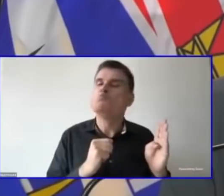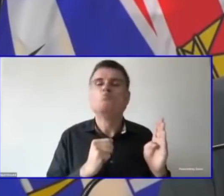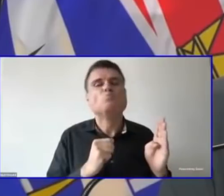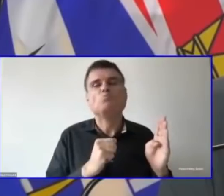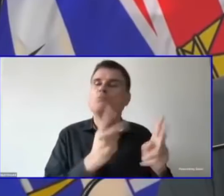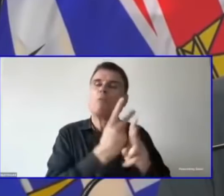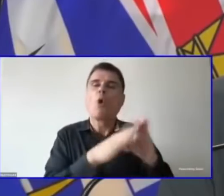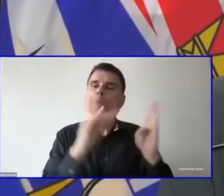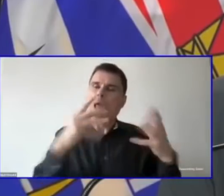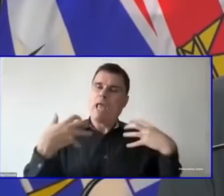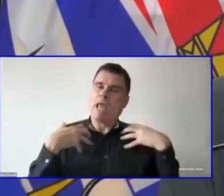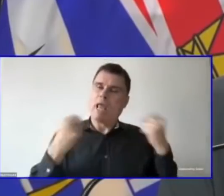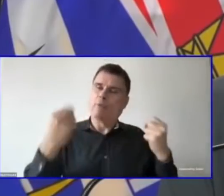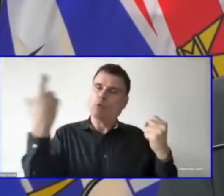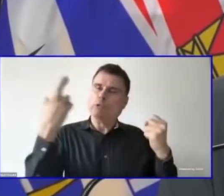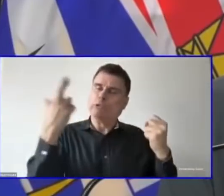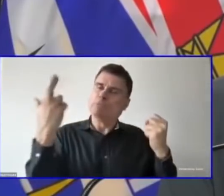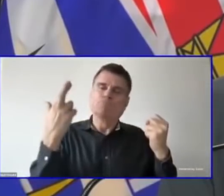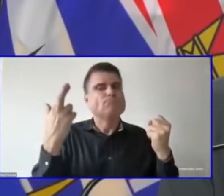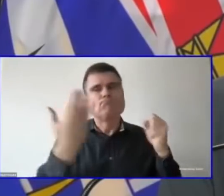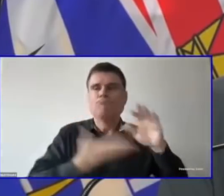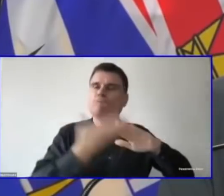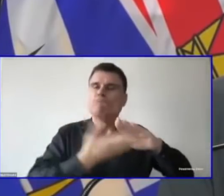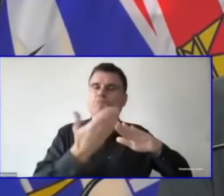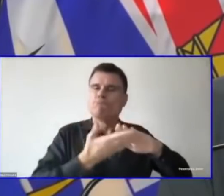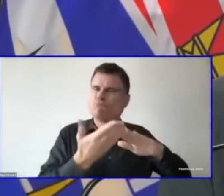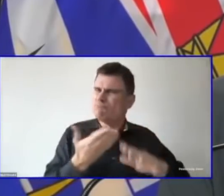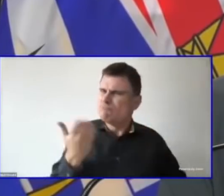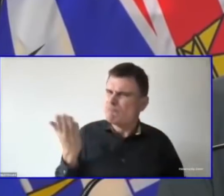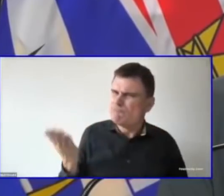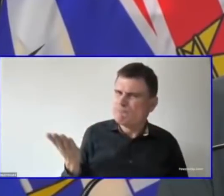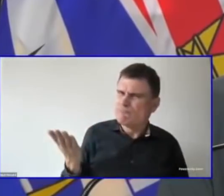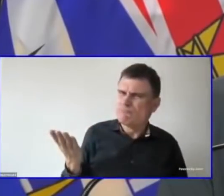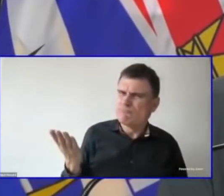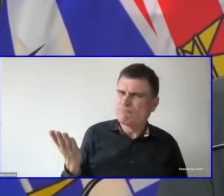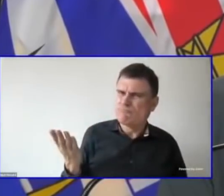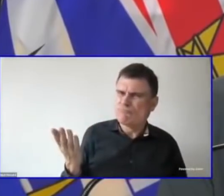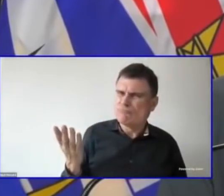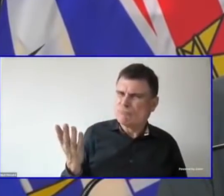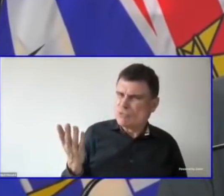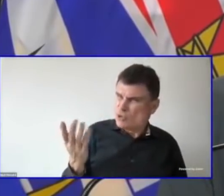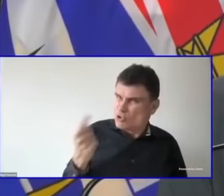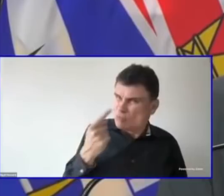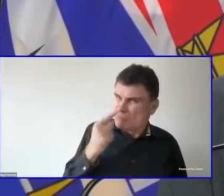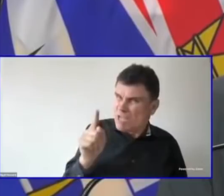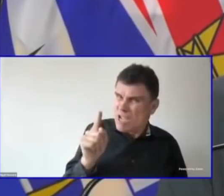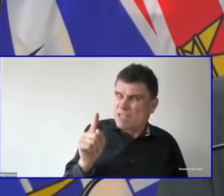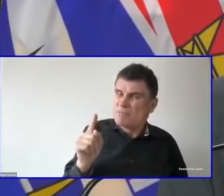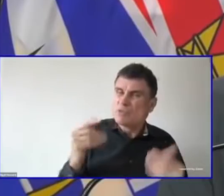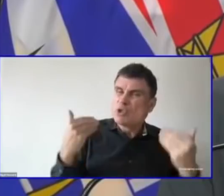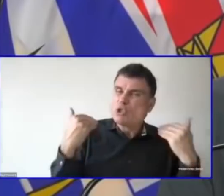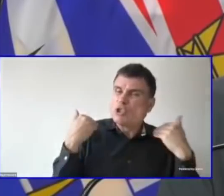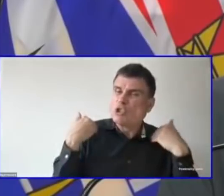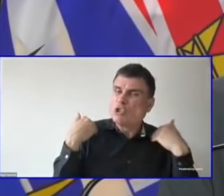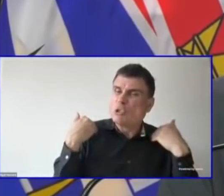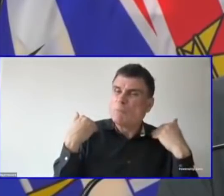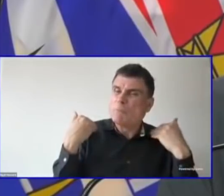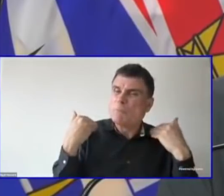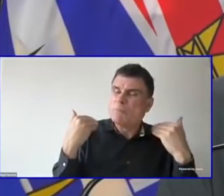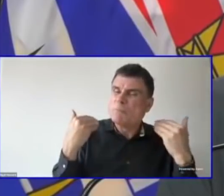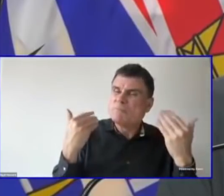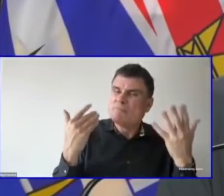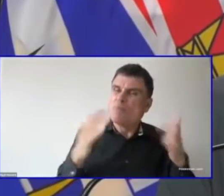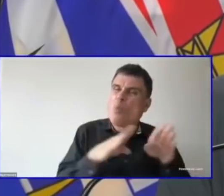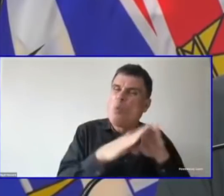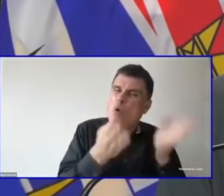staying open. Is there anything that can be done like you did with the sports tournaments to allow gyms to stay open through this